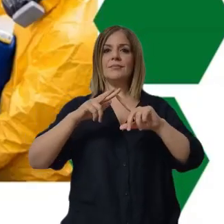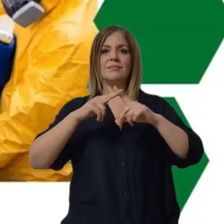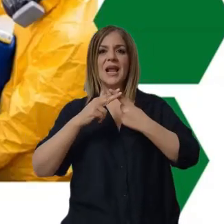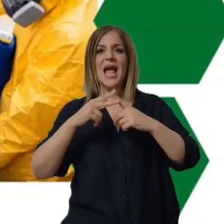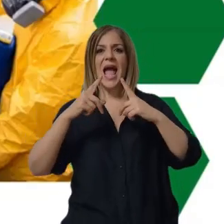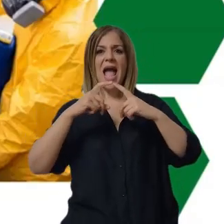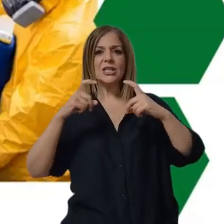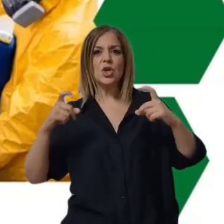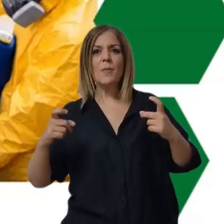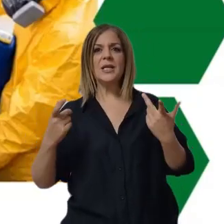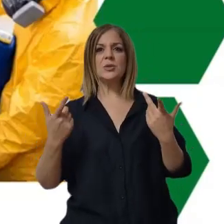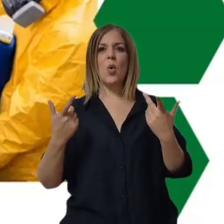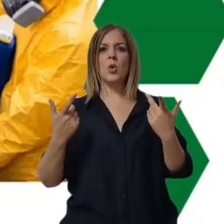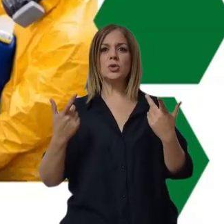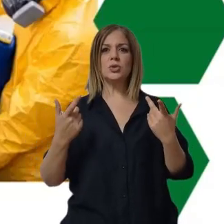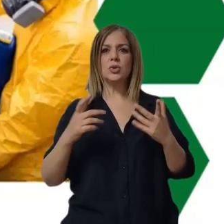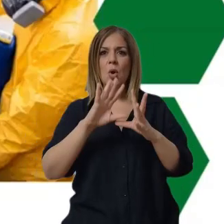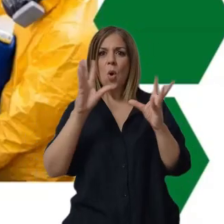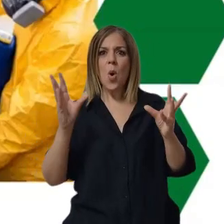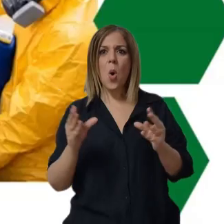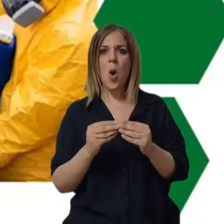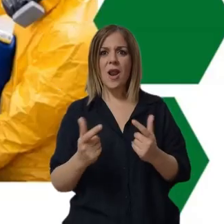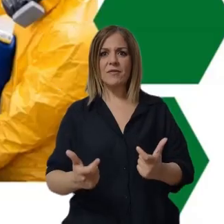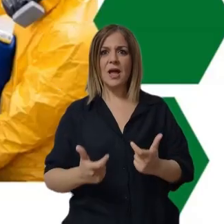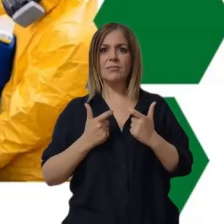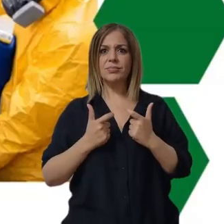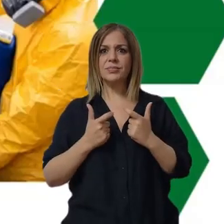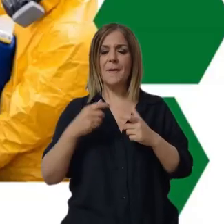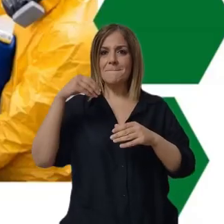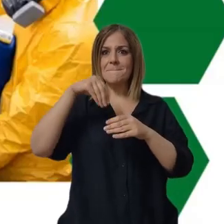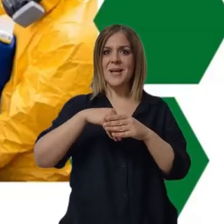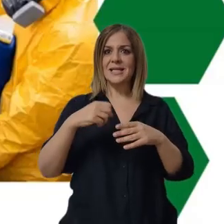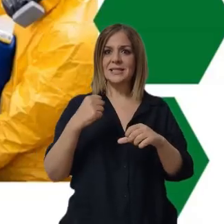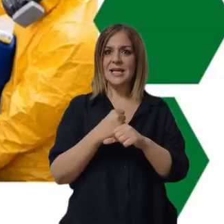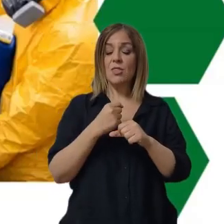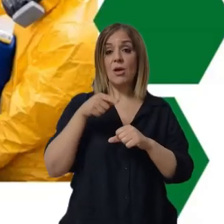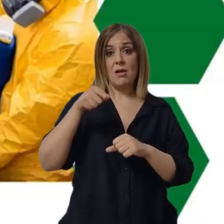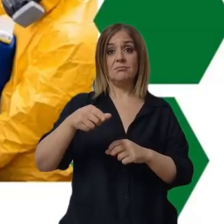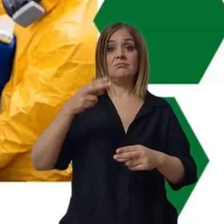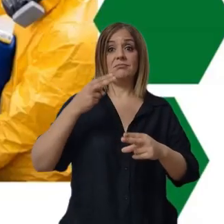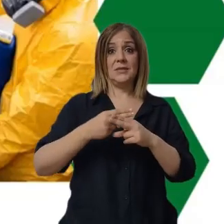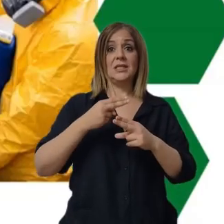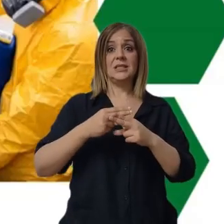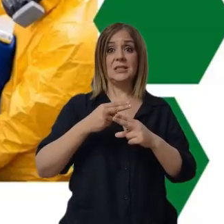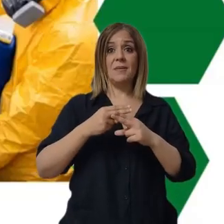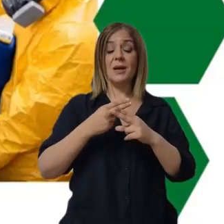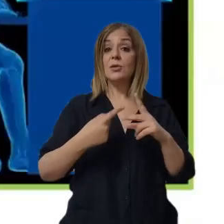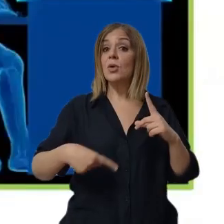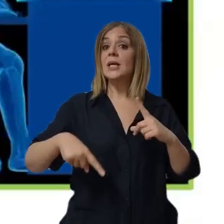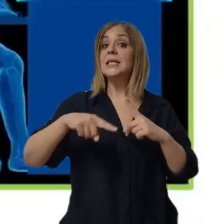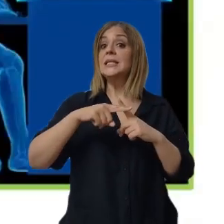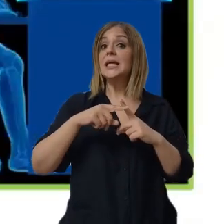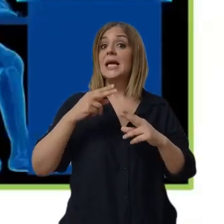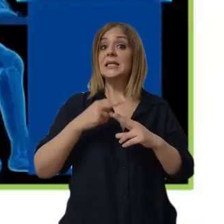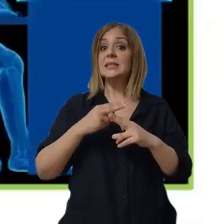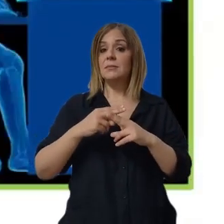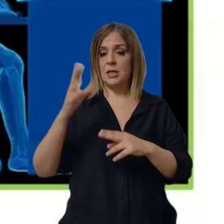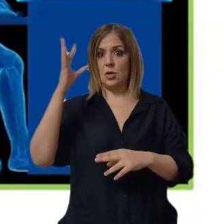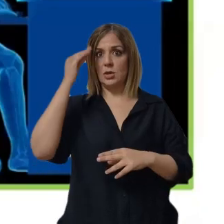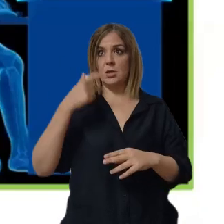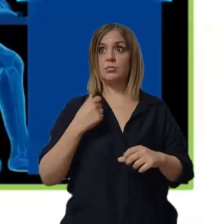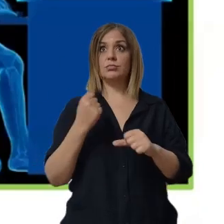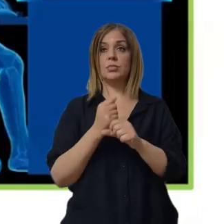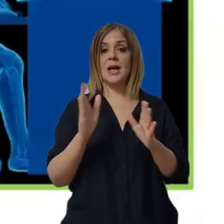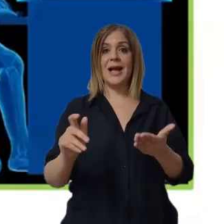these tools that are essential to work in such way, are important, but also, for example, if we work